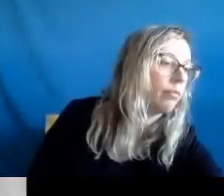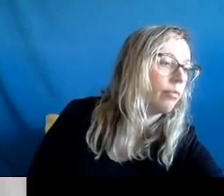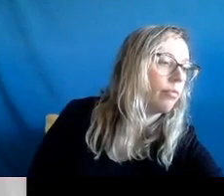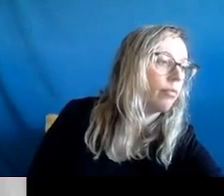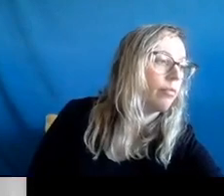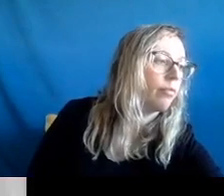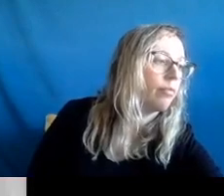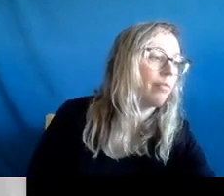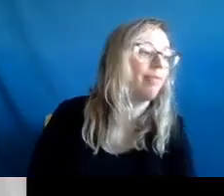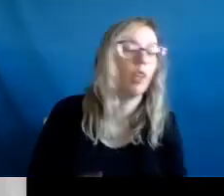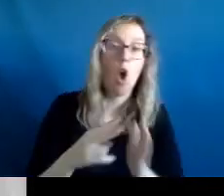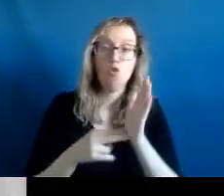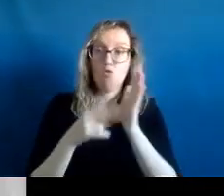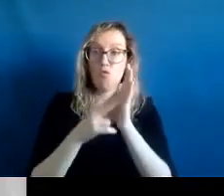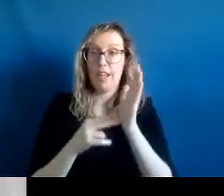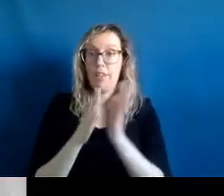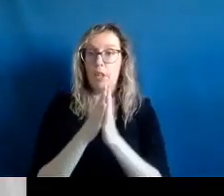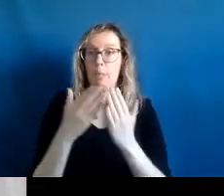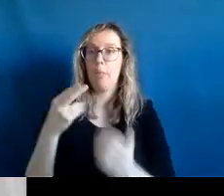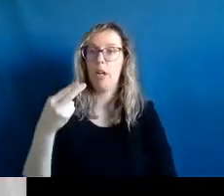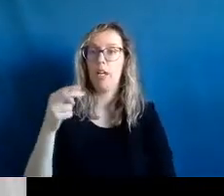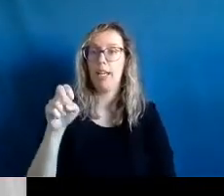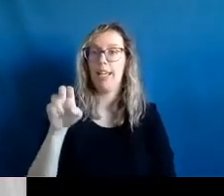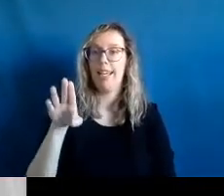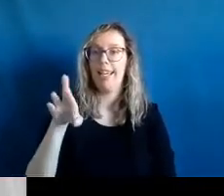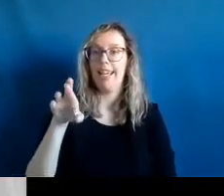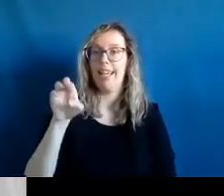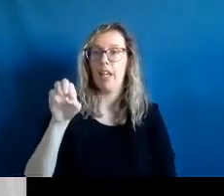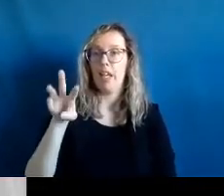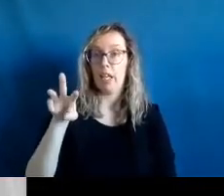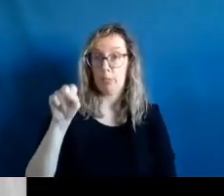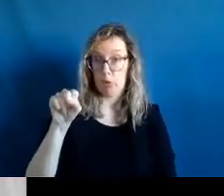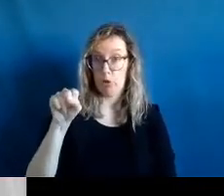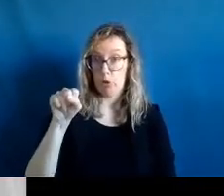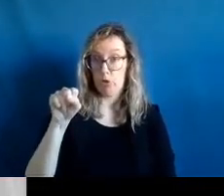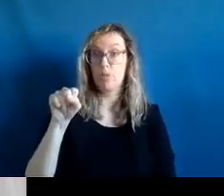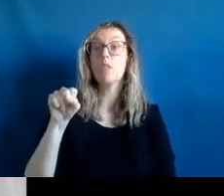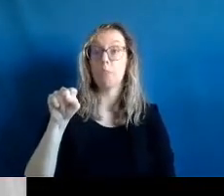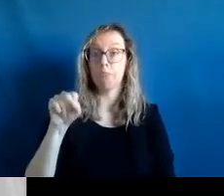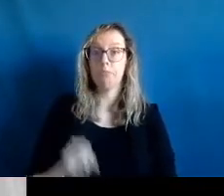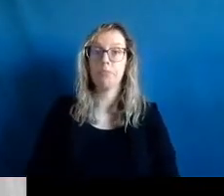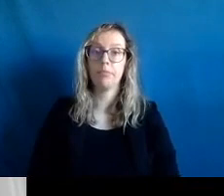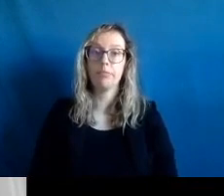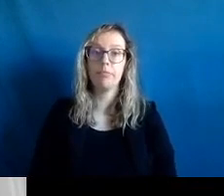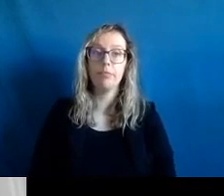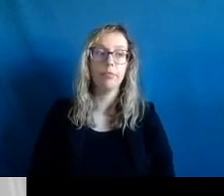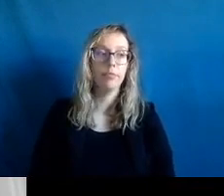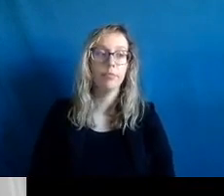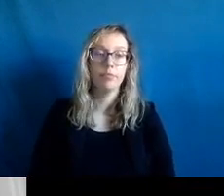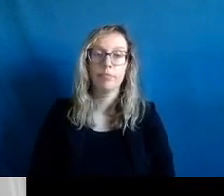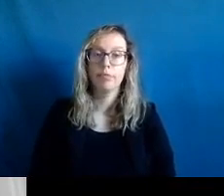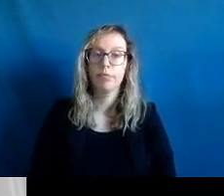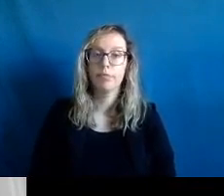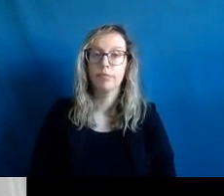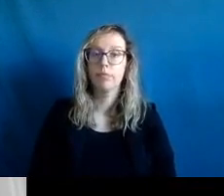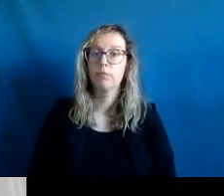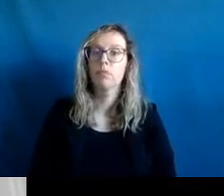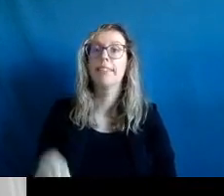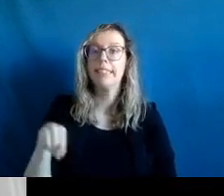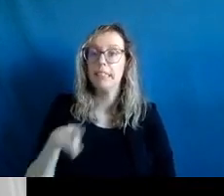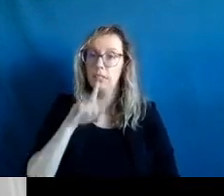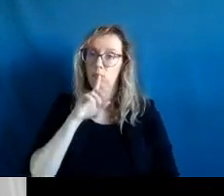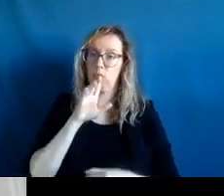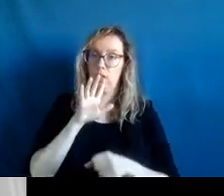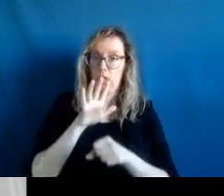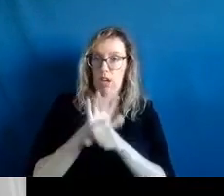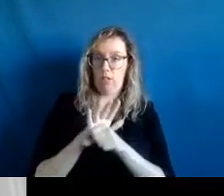From the book of Hebrews, chapter 10, verses 16 through 25. This is the covenant that I will make